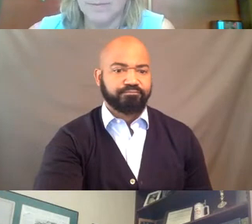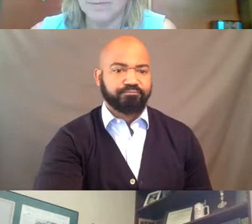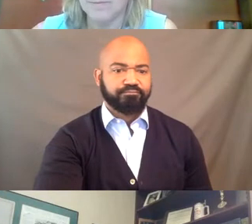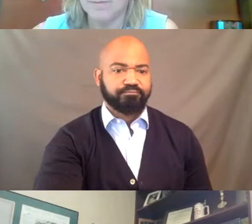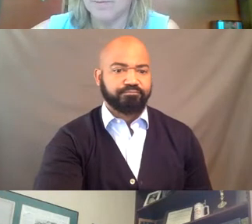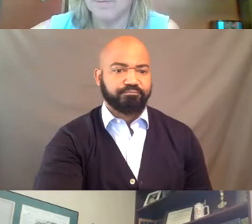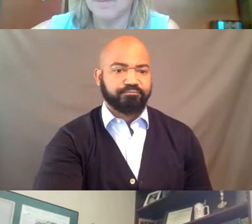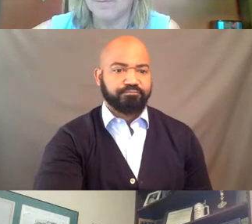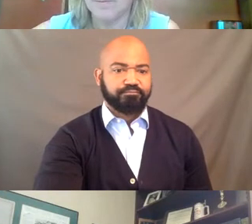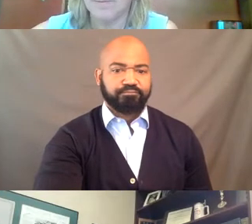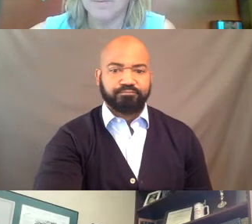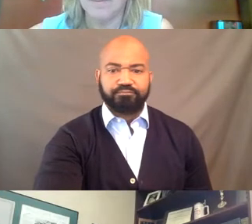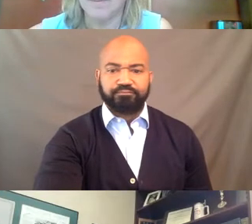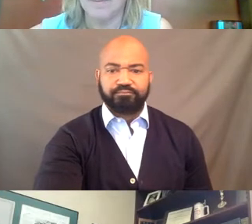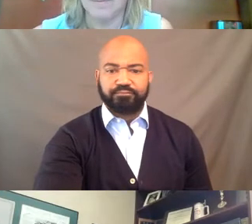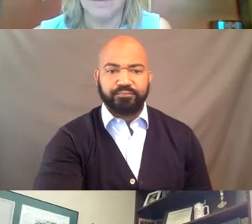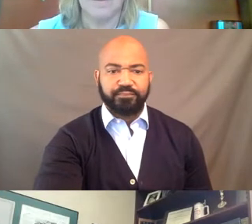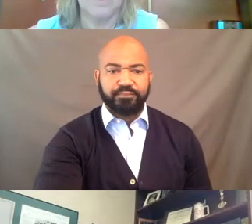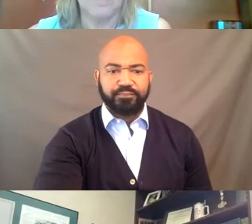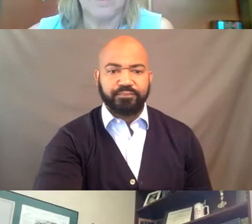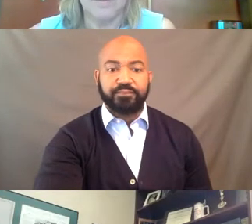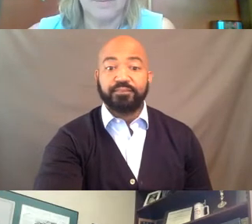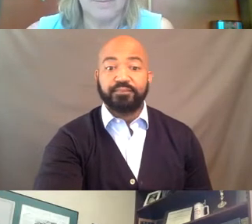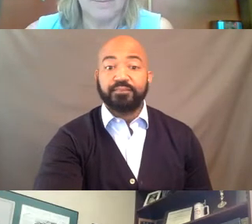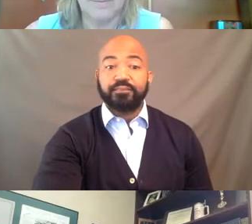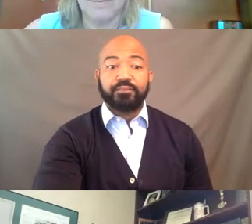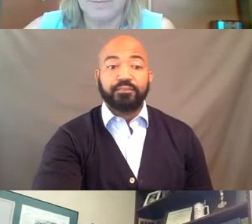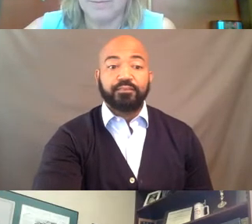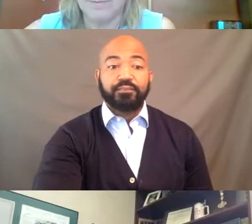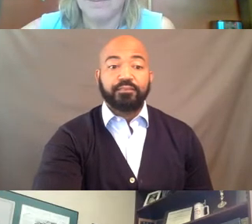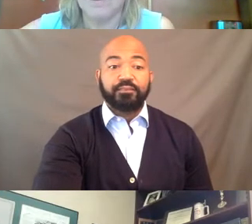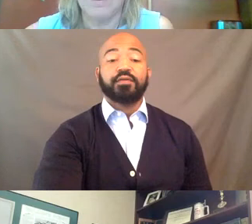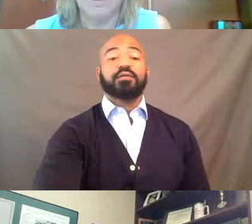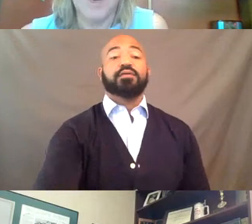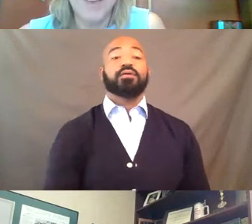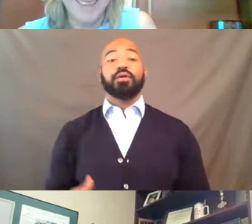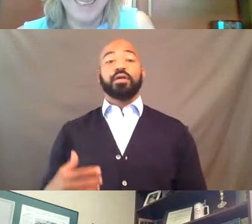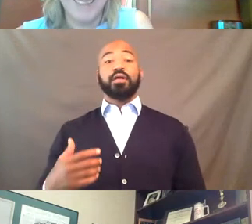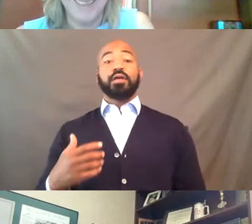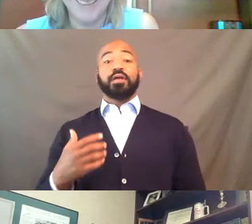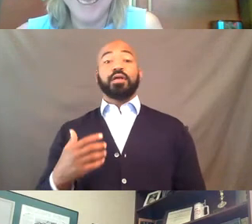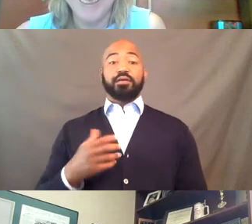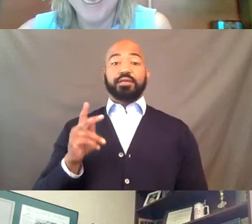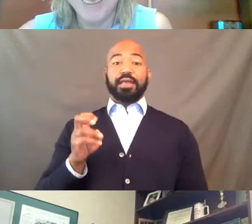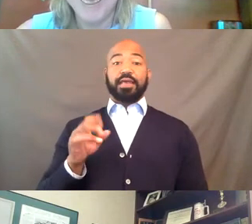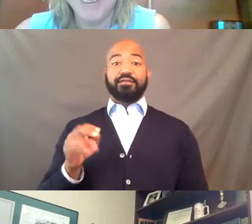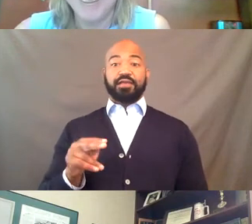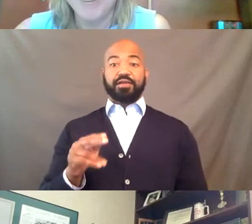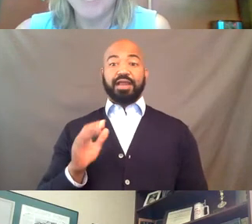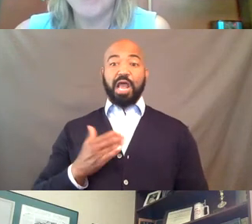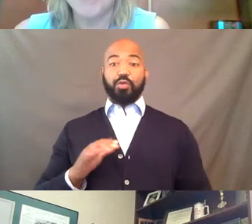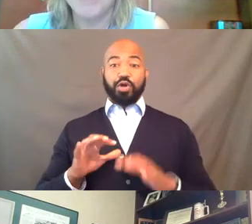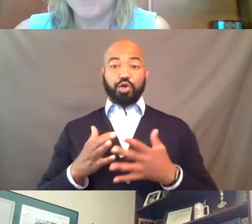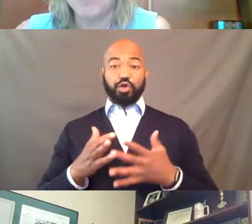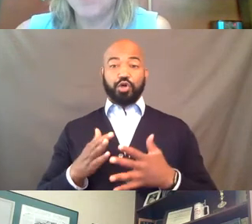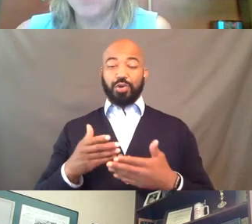So, if you're like my group, we were just about to finalize our